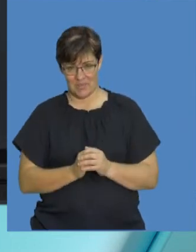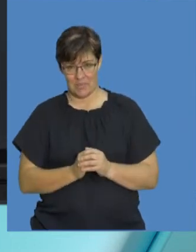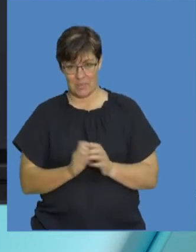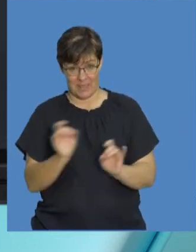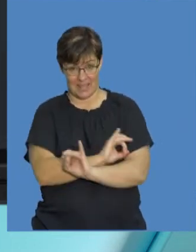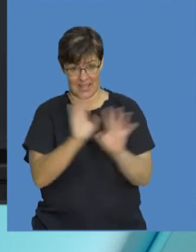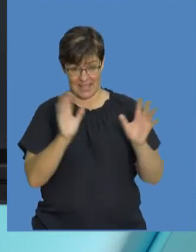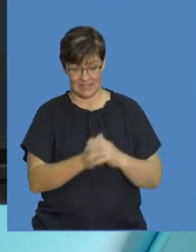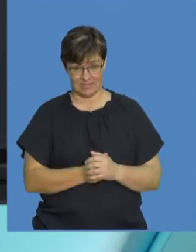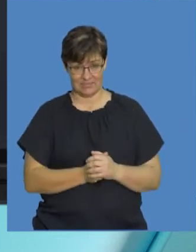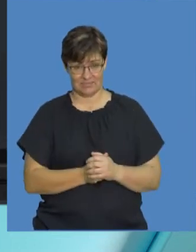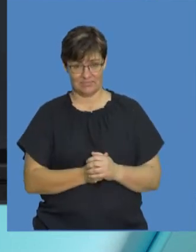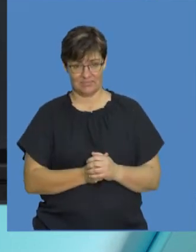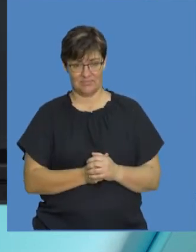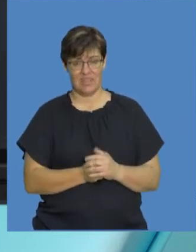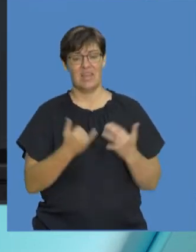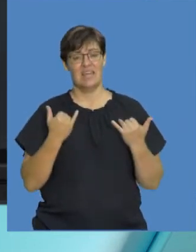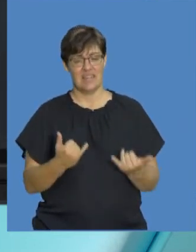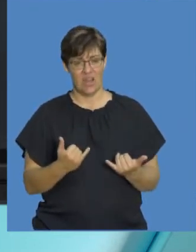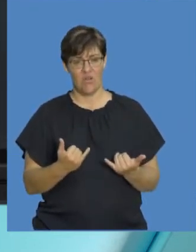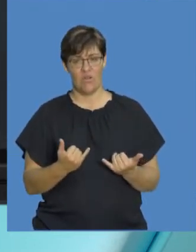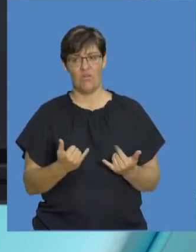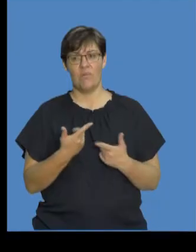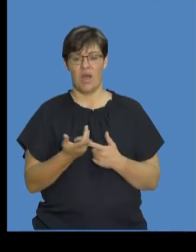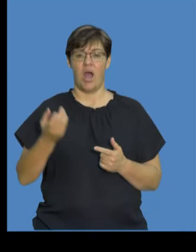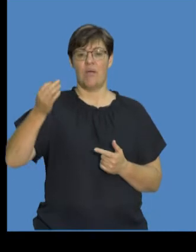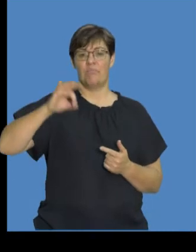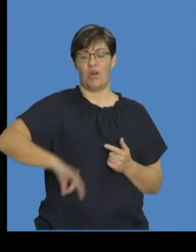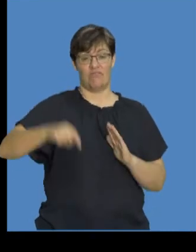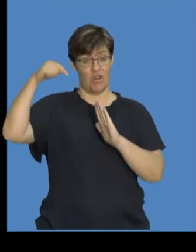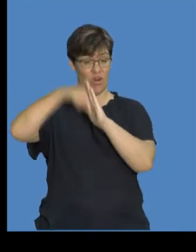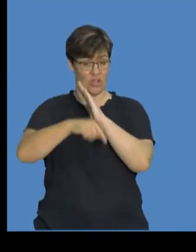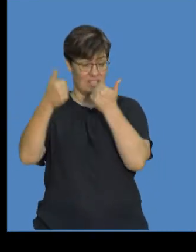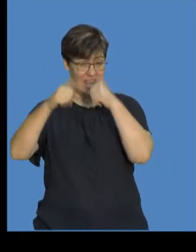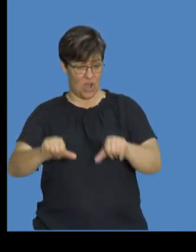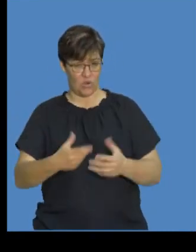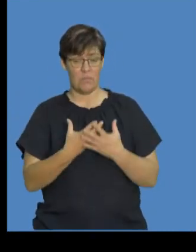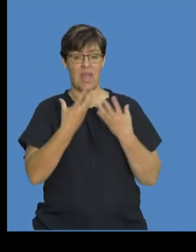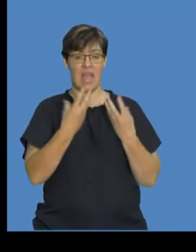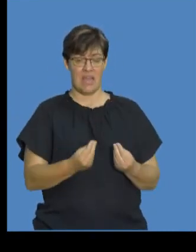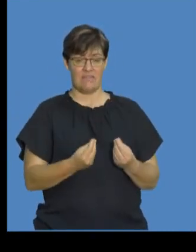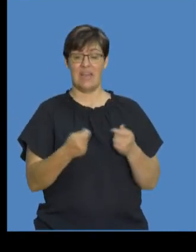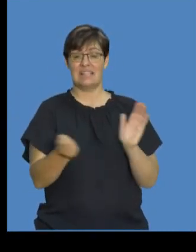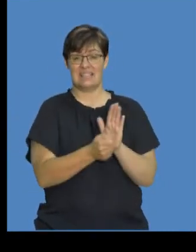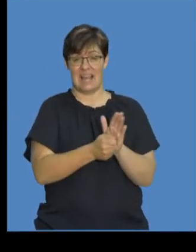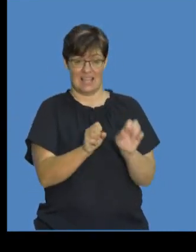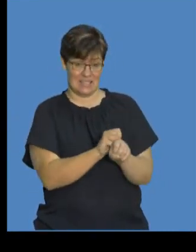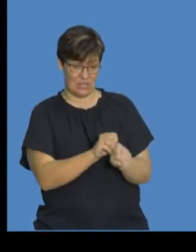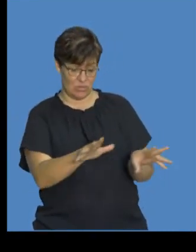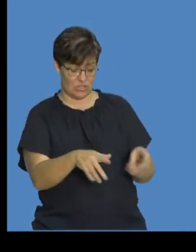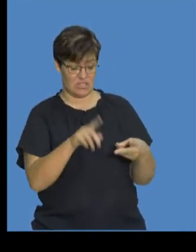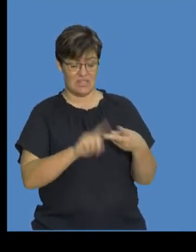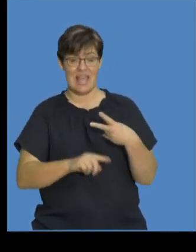in a foreign item. Clear? Okay, so in this case here now, in my profit and loss account, I've got my selling